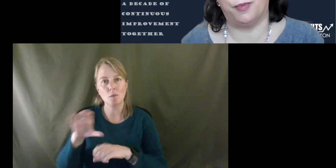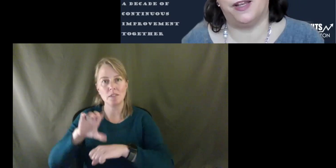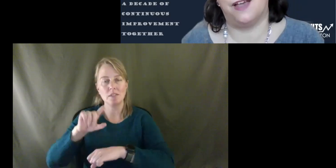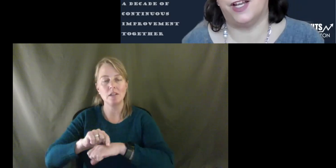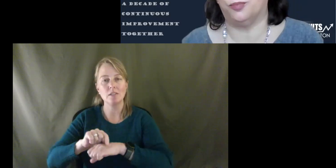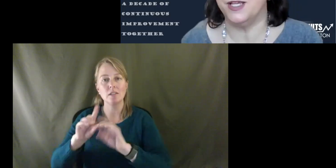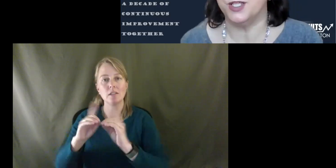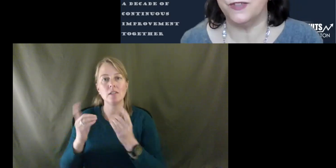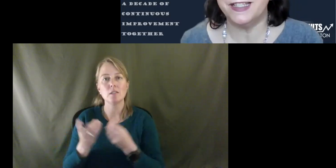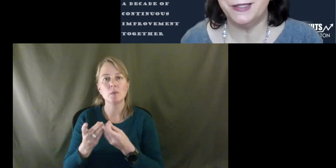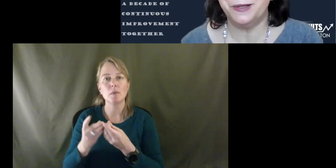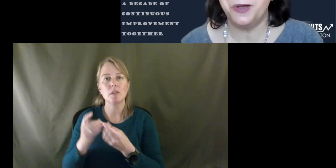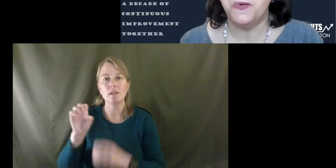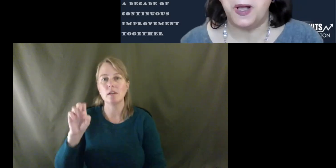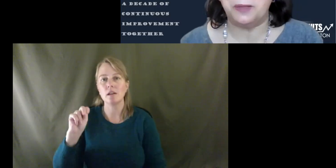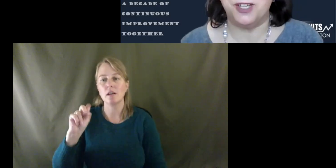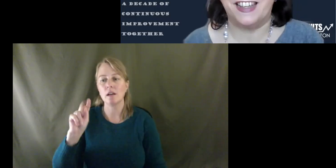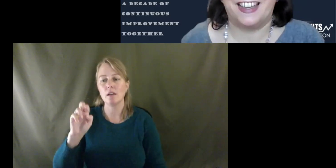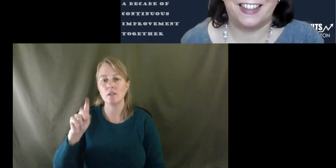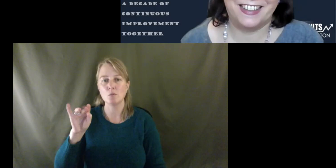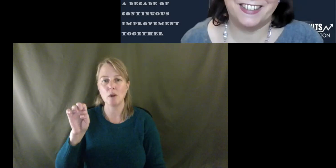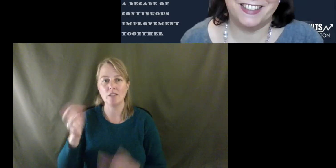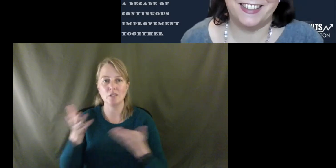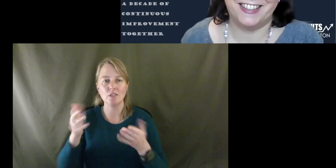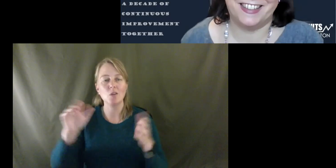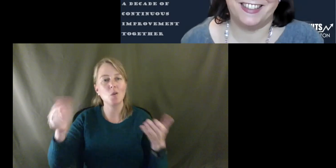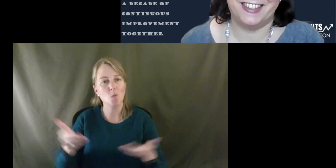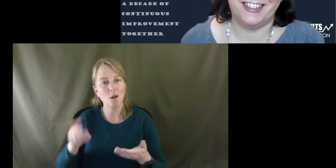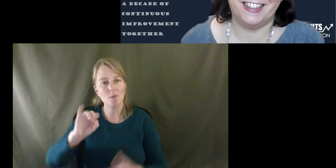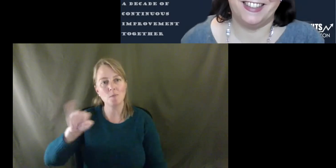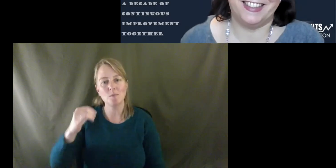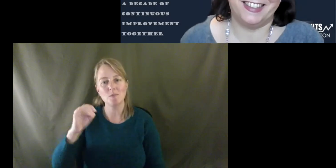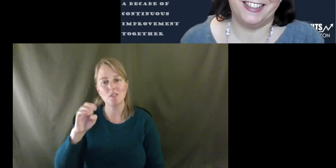the Department of Enterprise Services. Welcome, Jessica.